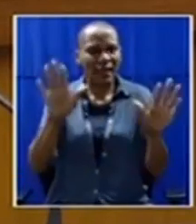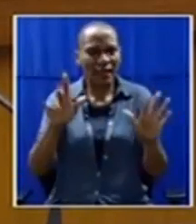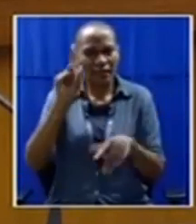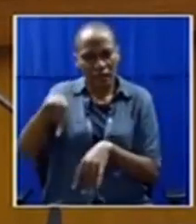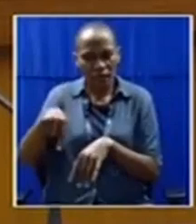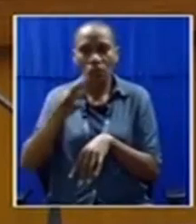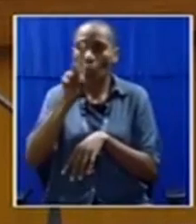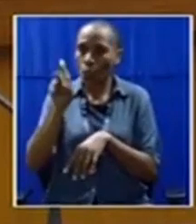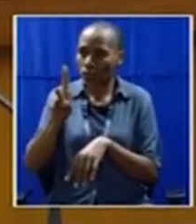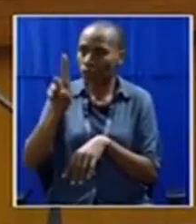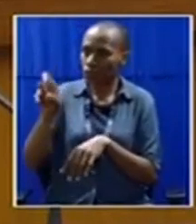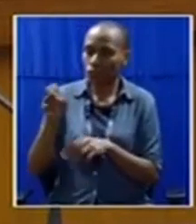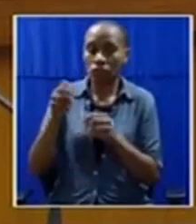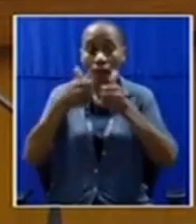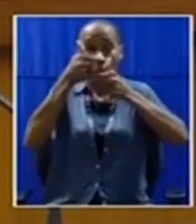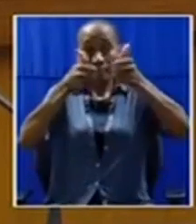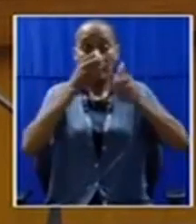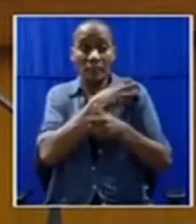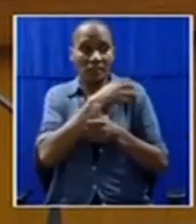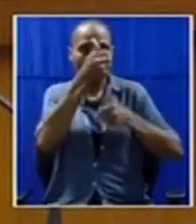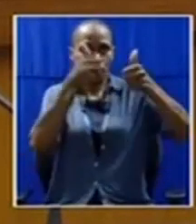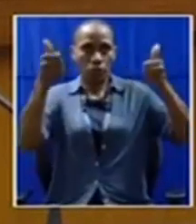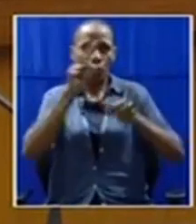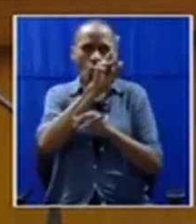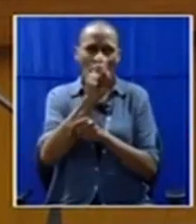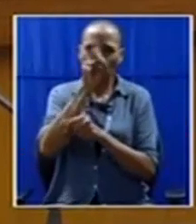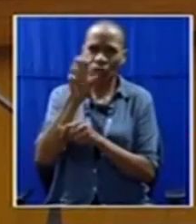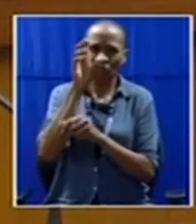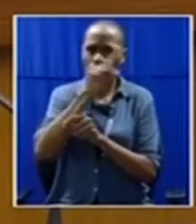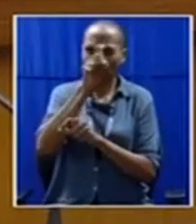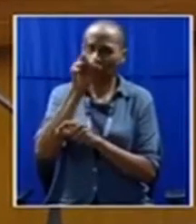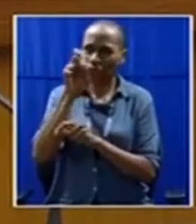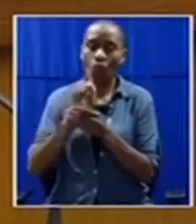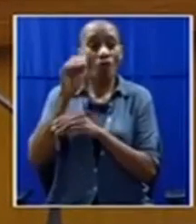the executive in the course of this term.